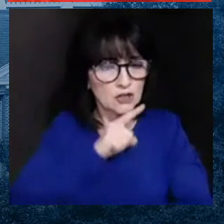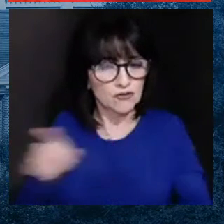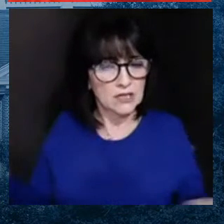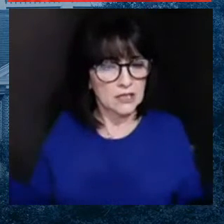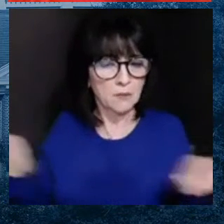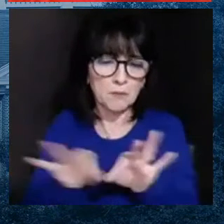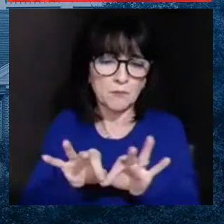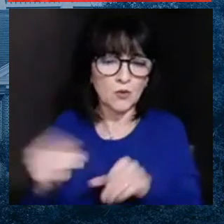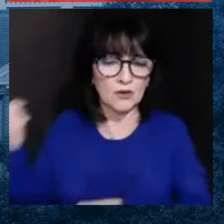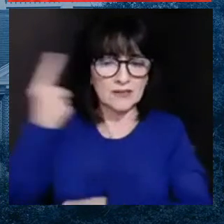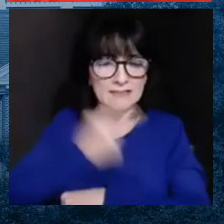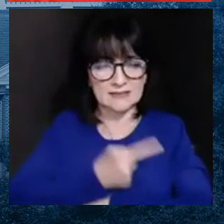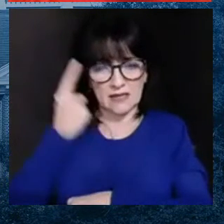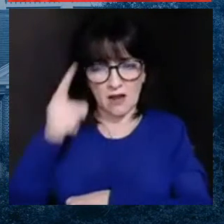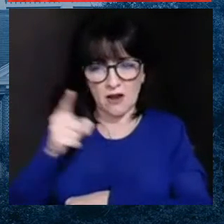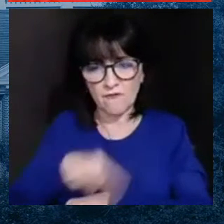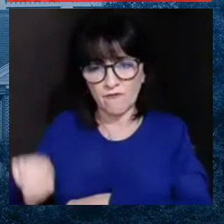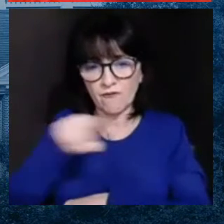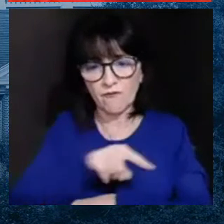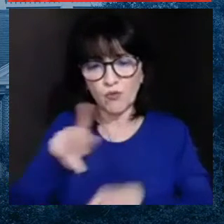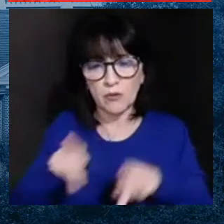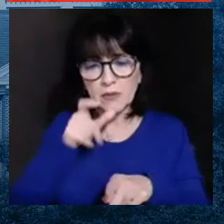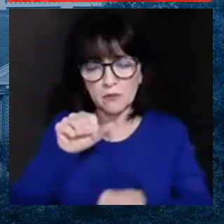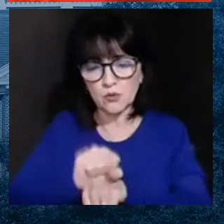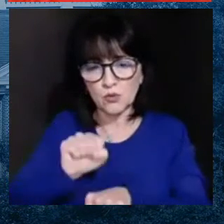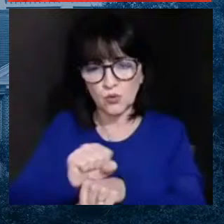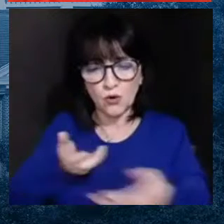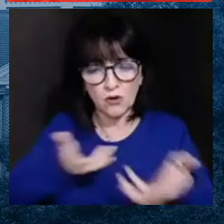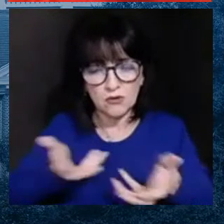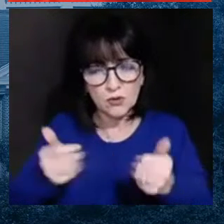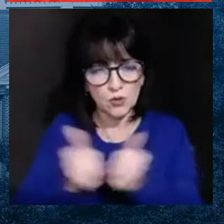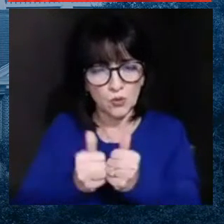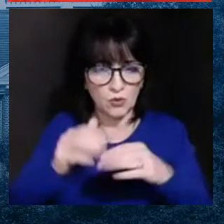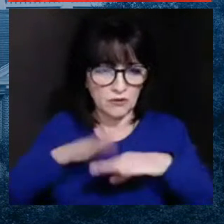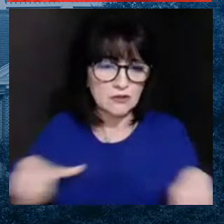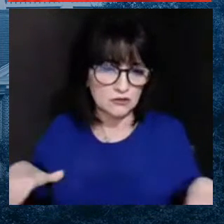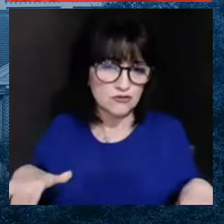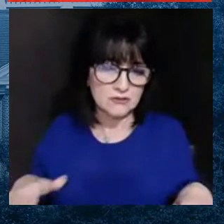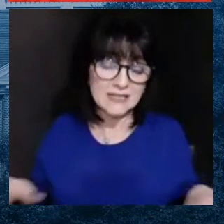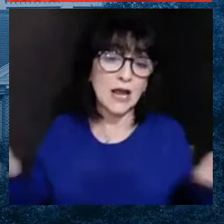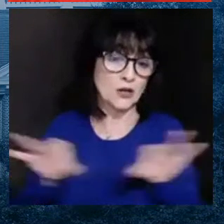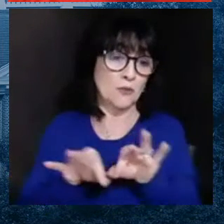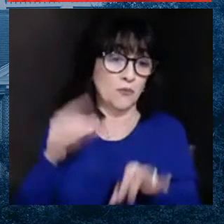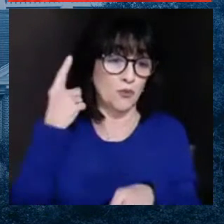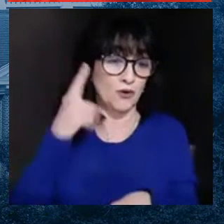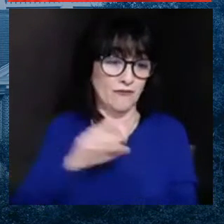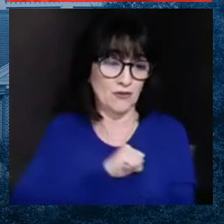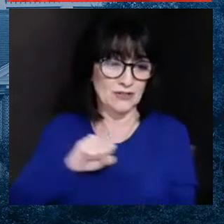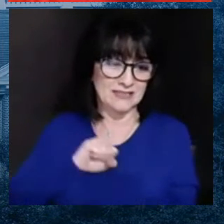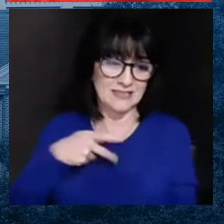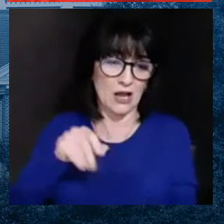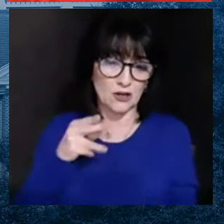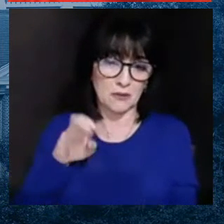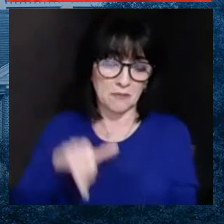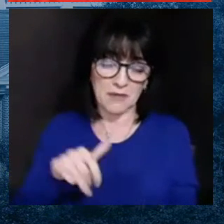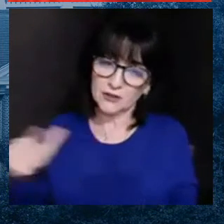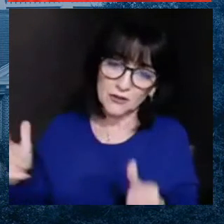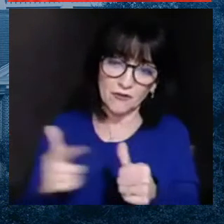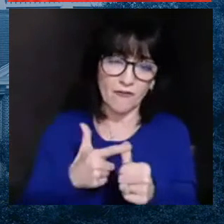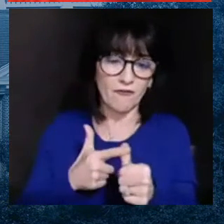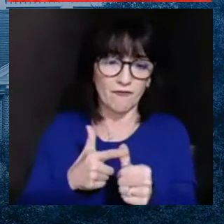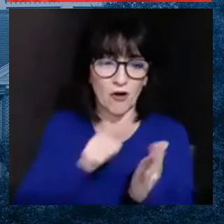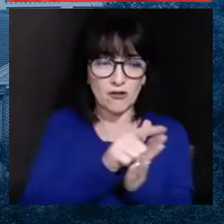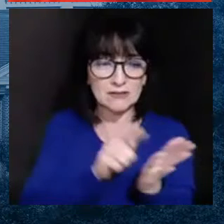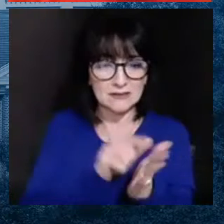the education of children in our state. And importantly for Senator Pinckney, her first bill. Usually in a